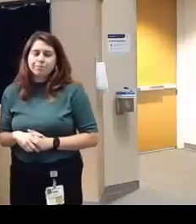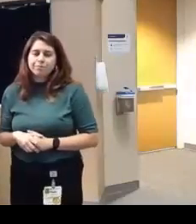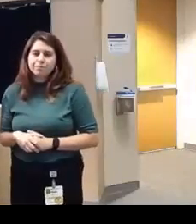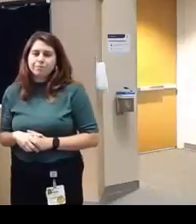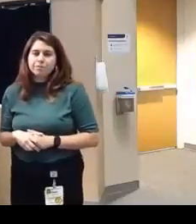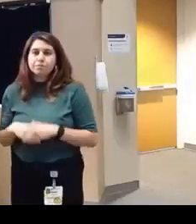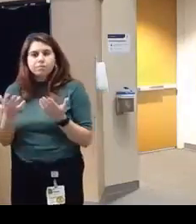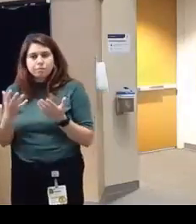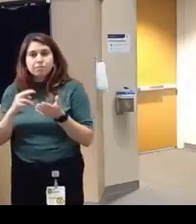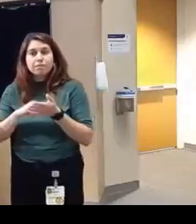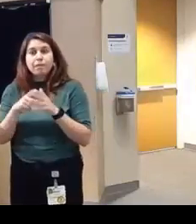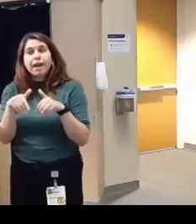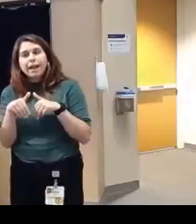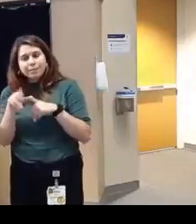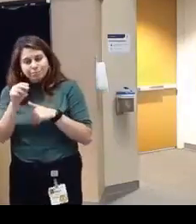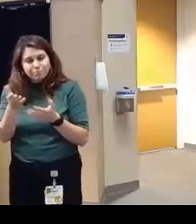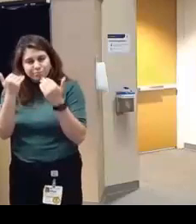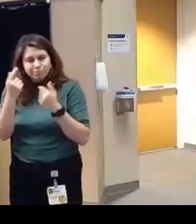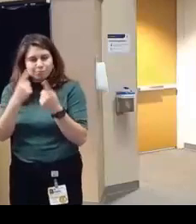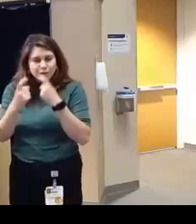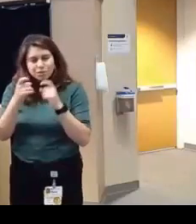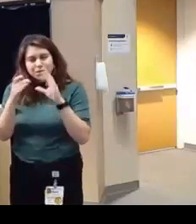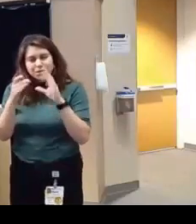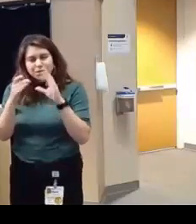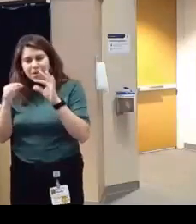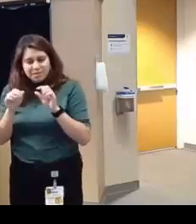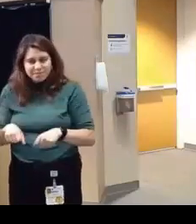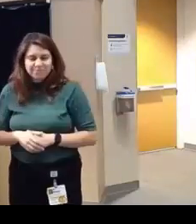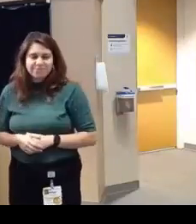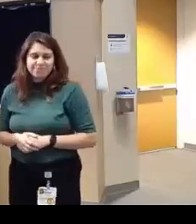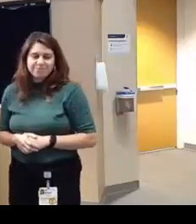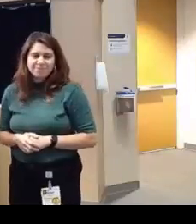However, we'd like to hear from you in the form of questions or comments,